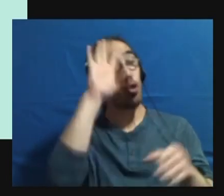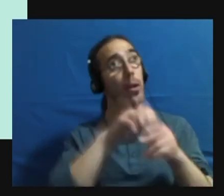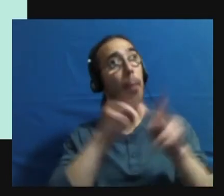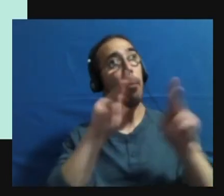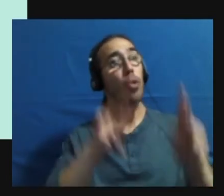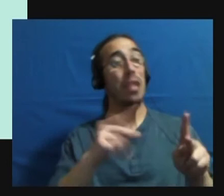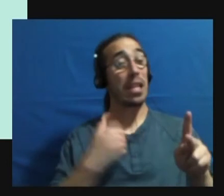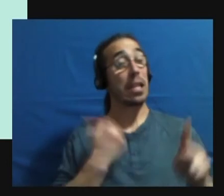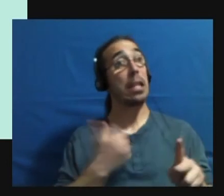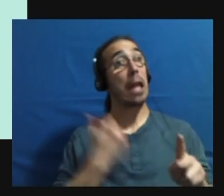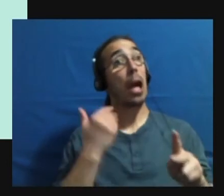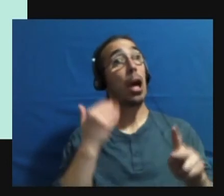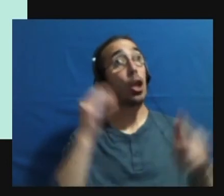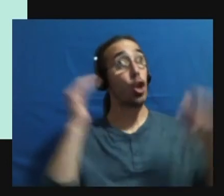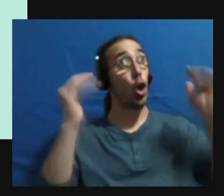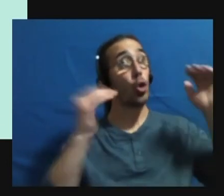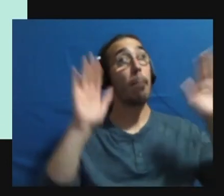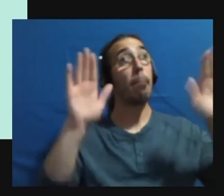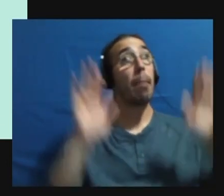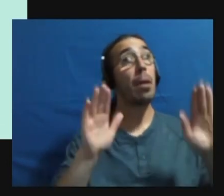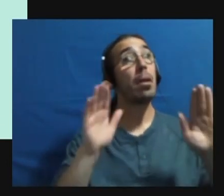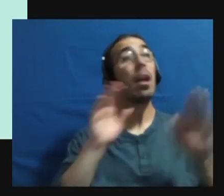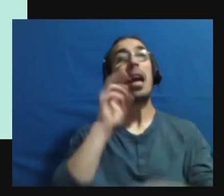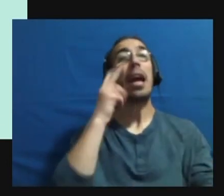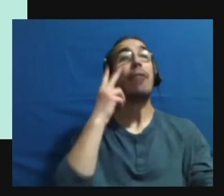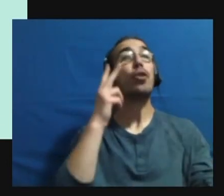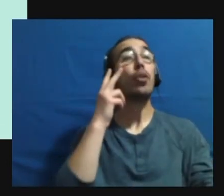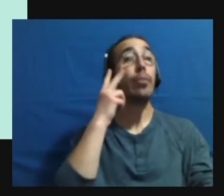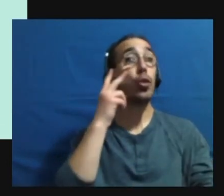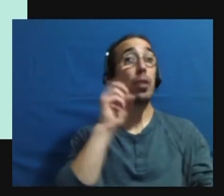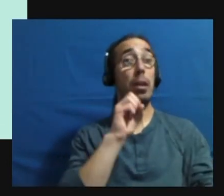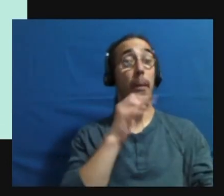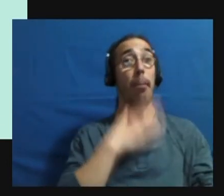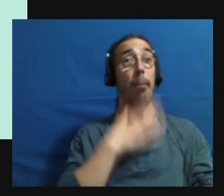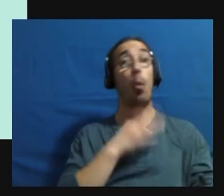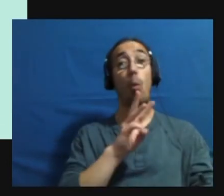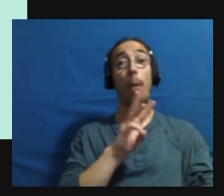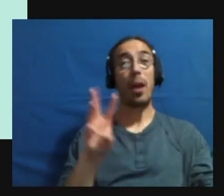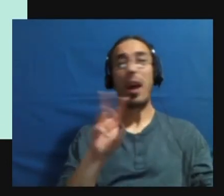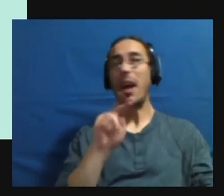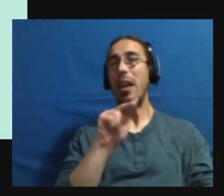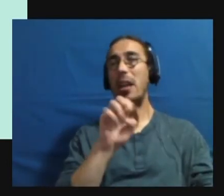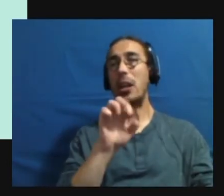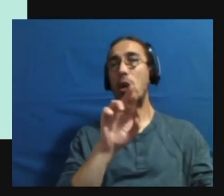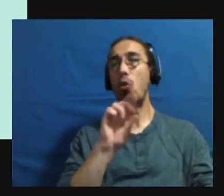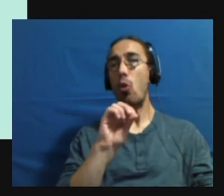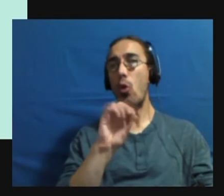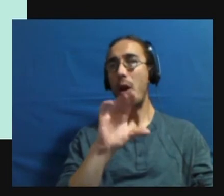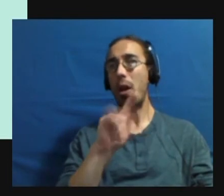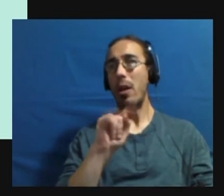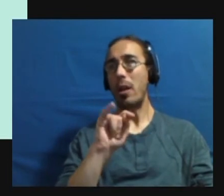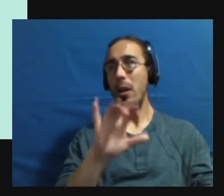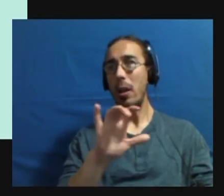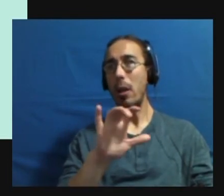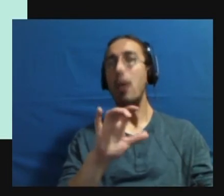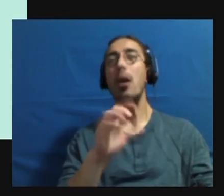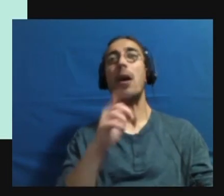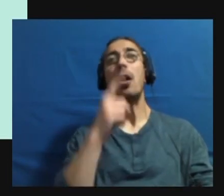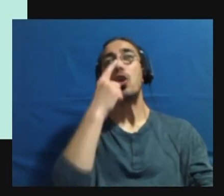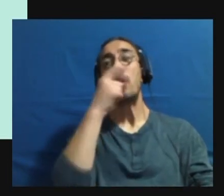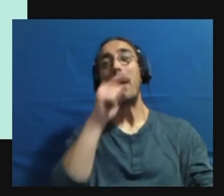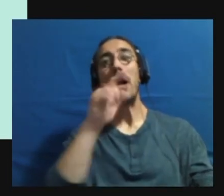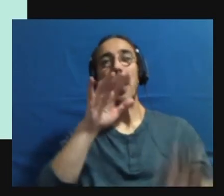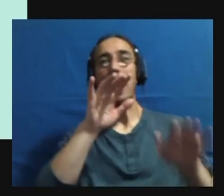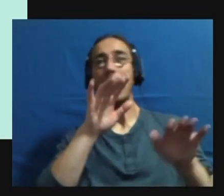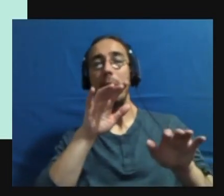amazing. If you go on Neuroclassic and click, there's a directory. Somebody in the chat, please cover me